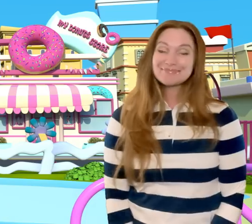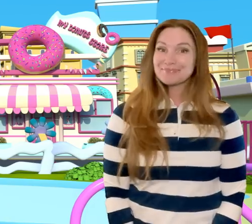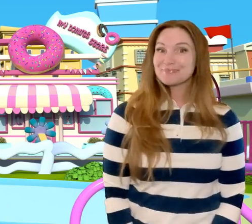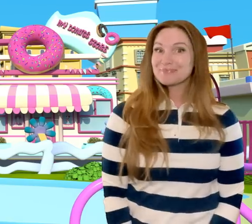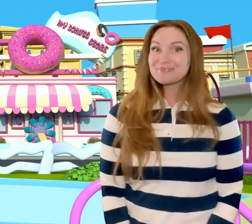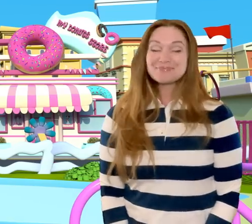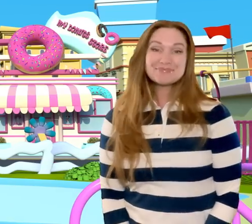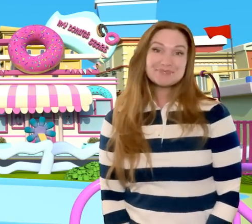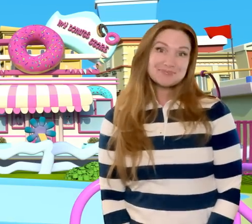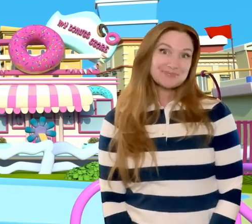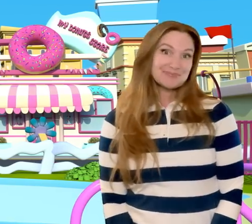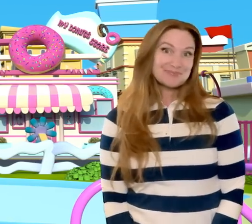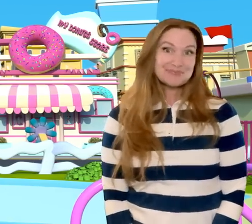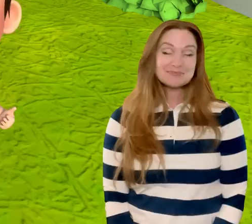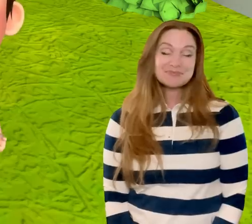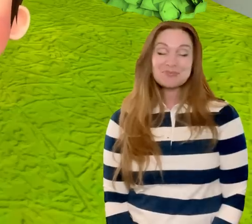thank you